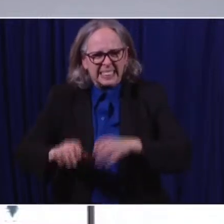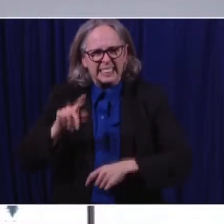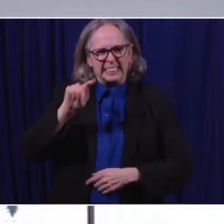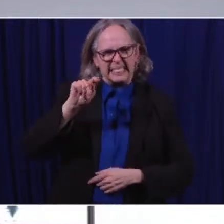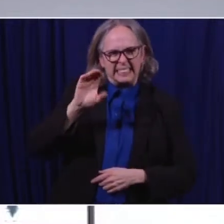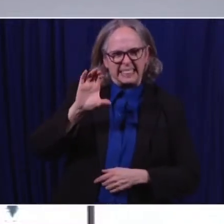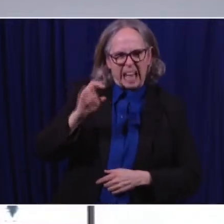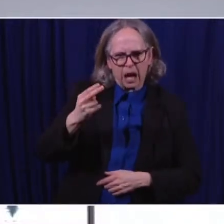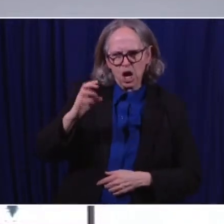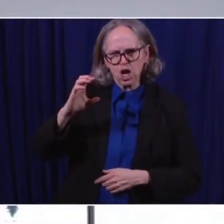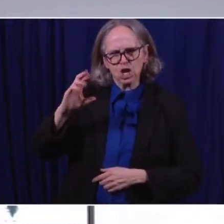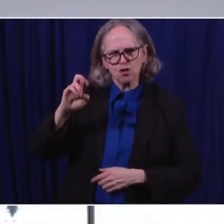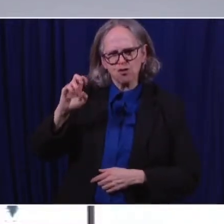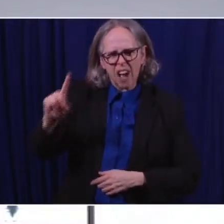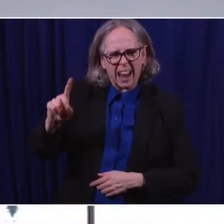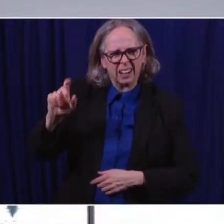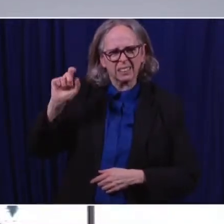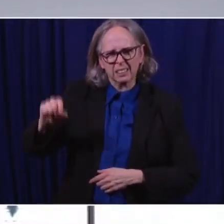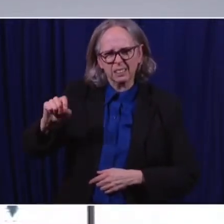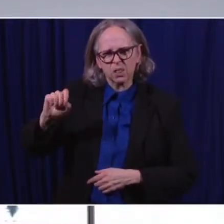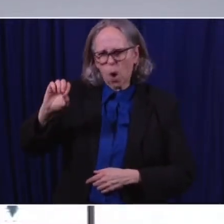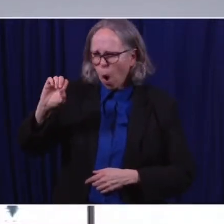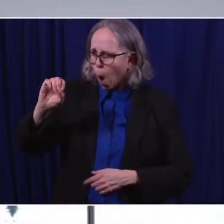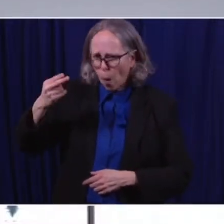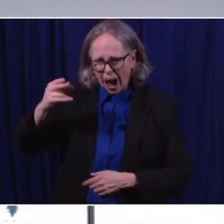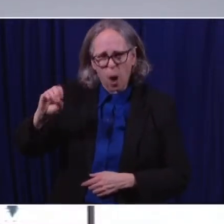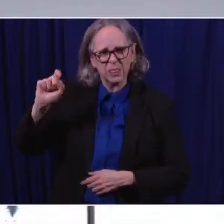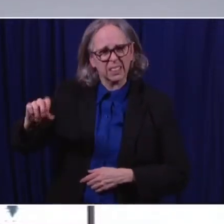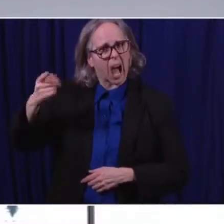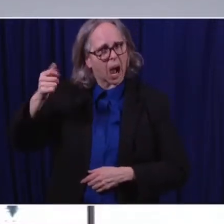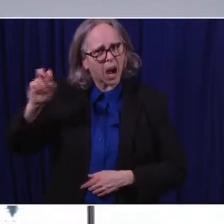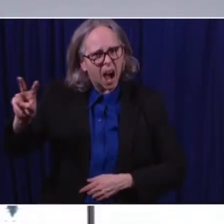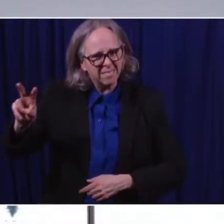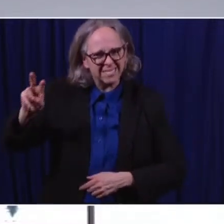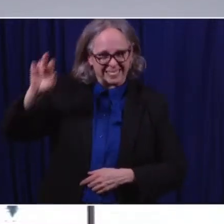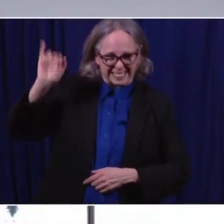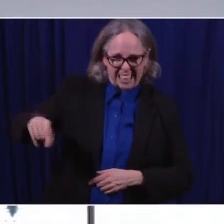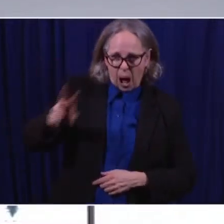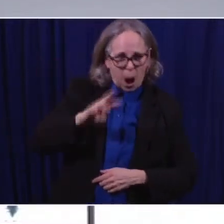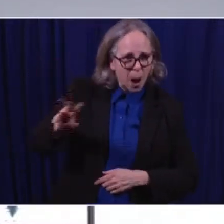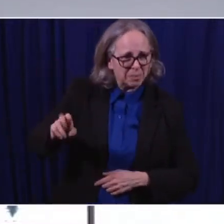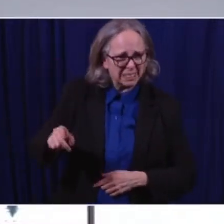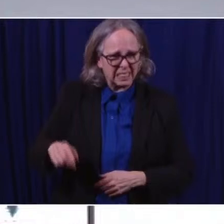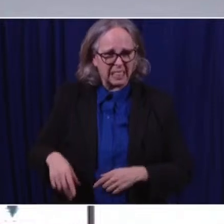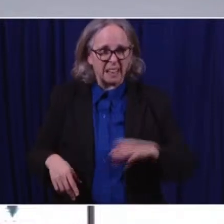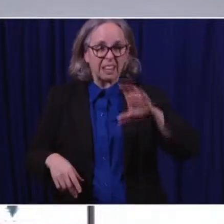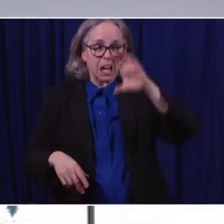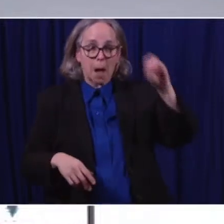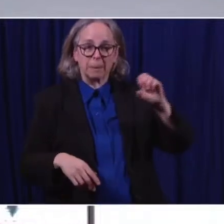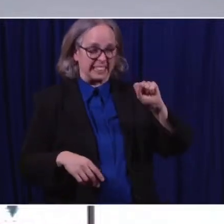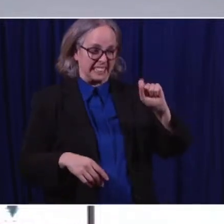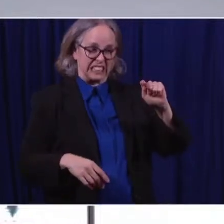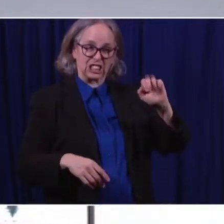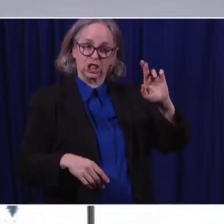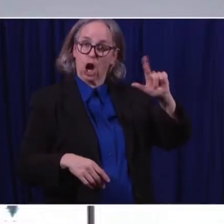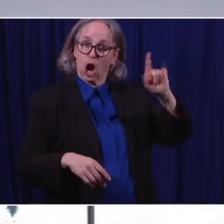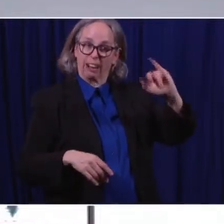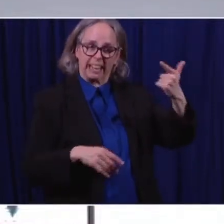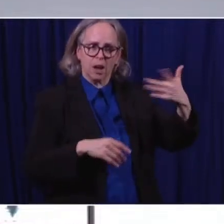has already applied for 26 more credentials because they just have people that need to be trained to be able to keep up with production and supply.